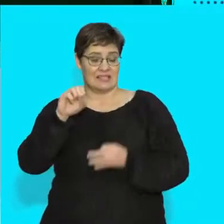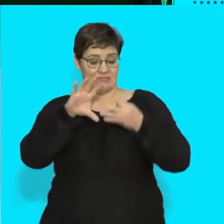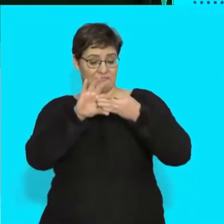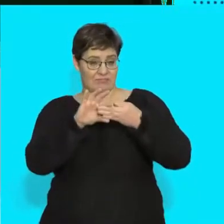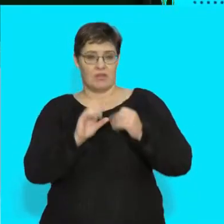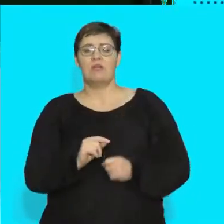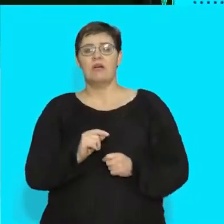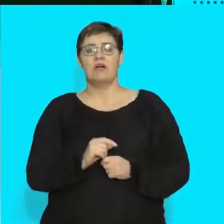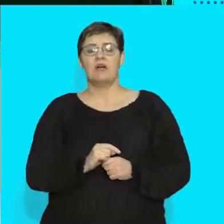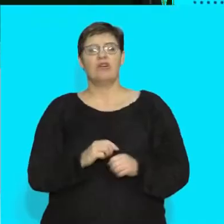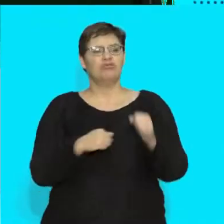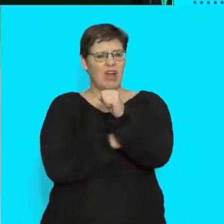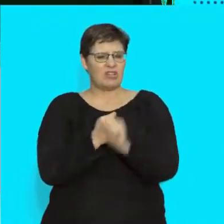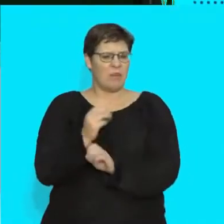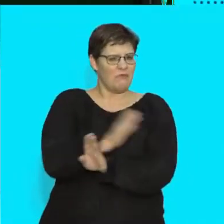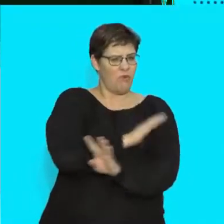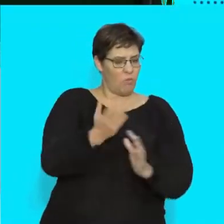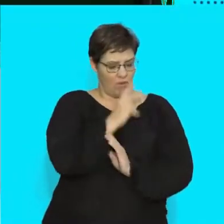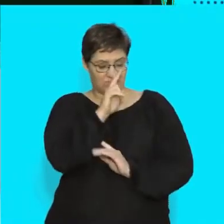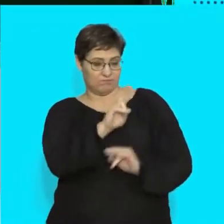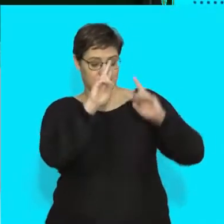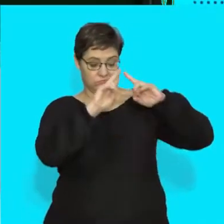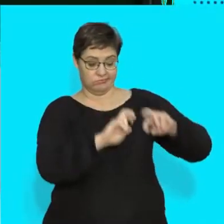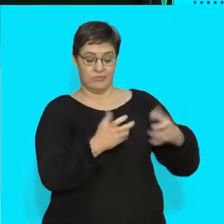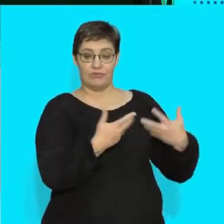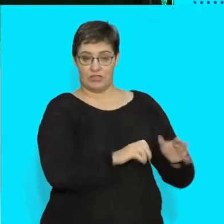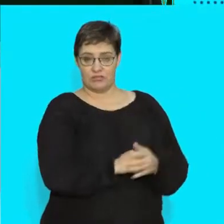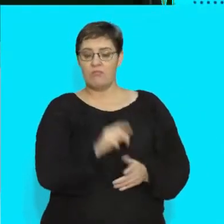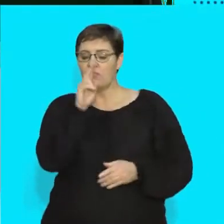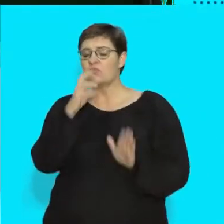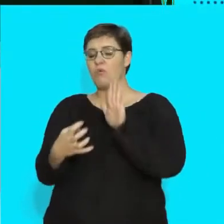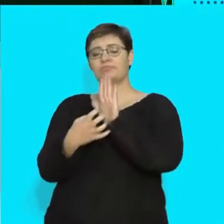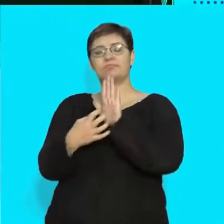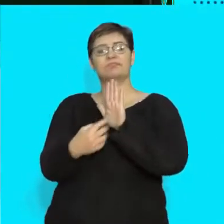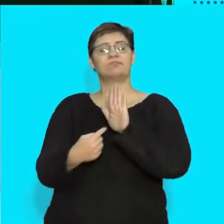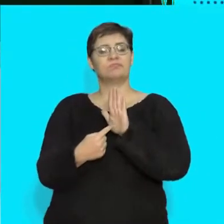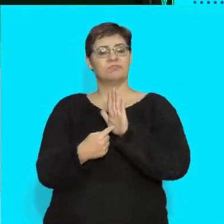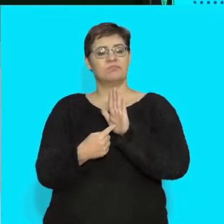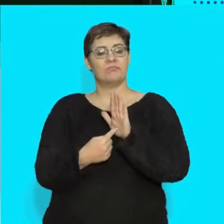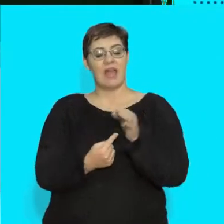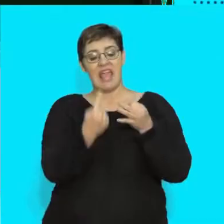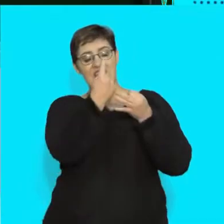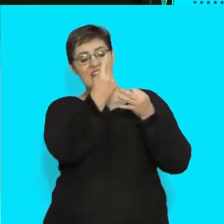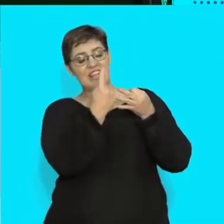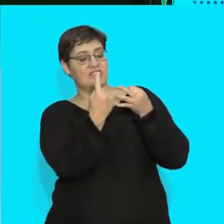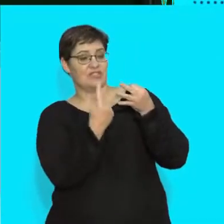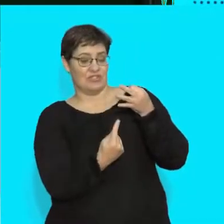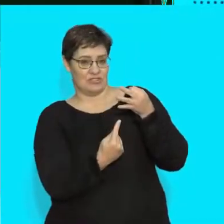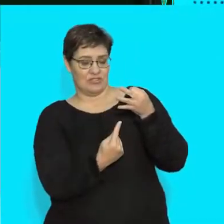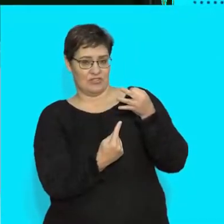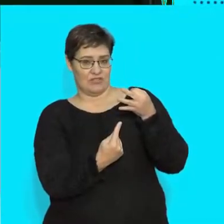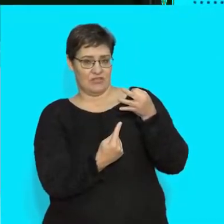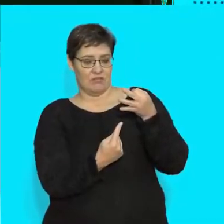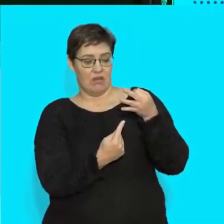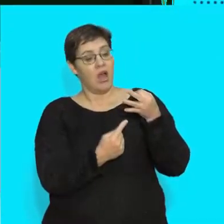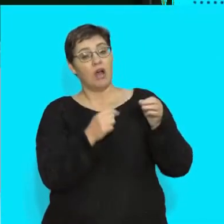had the break. Now, when we look at them, when you saw that diagram, all right, each of them don't have the